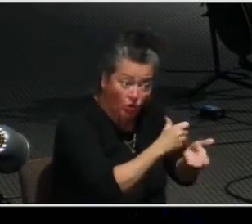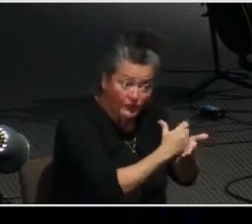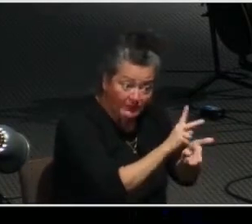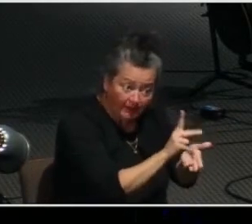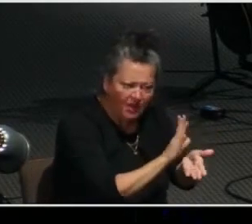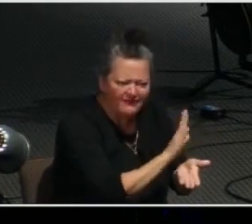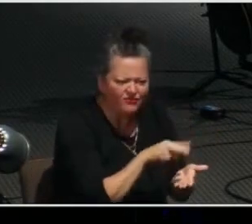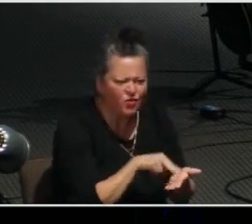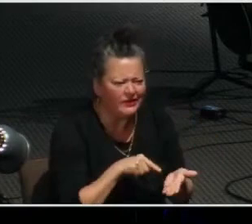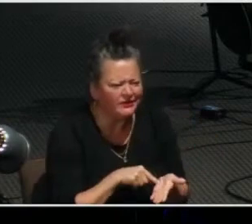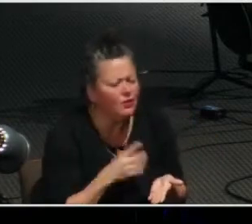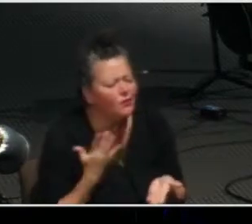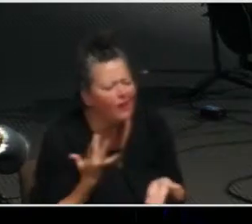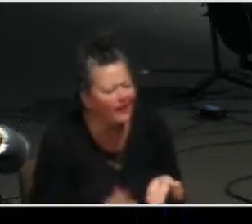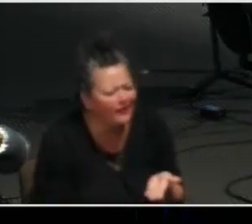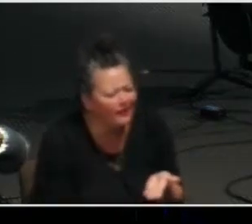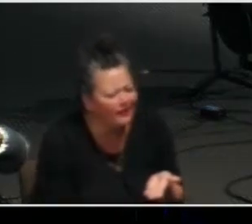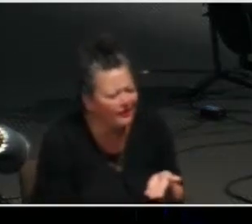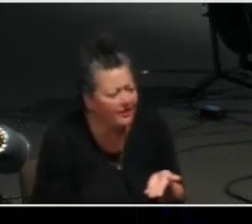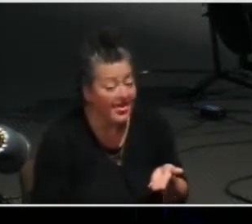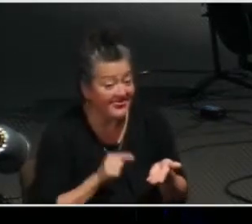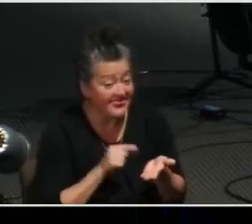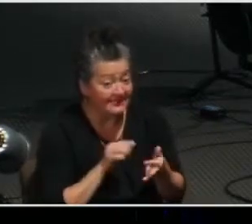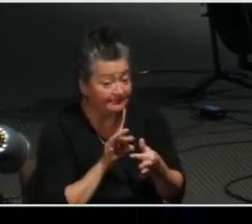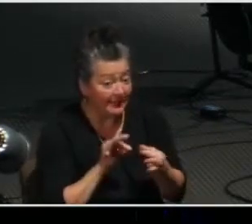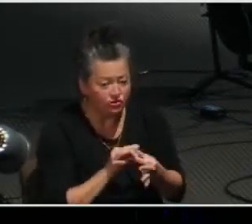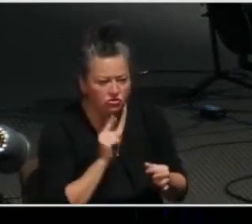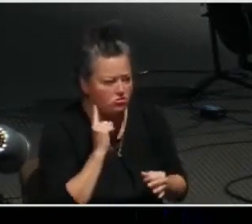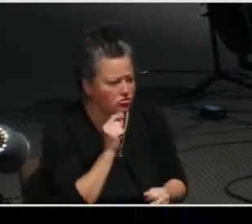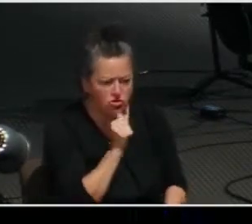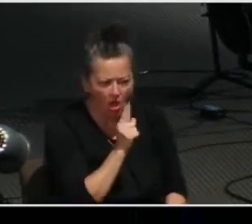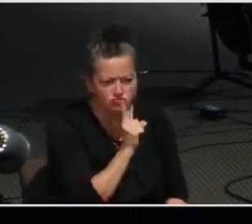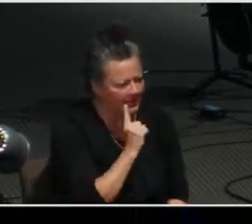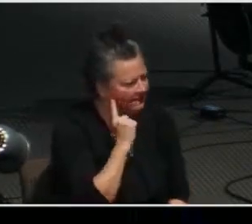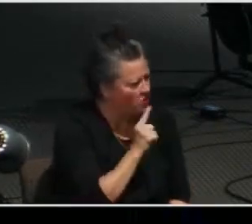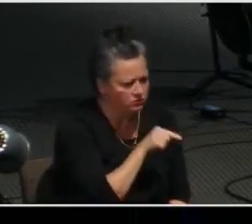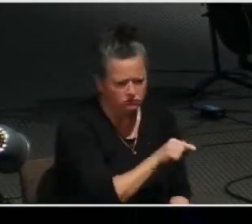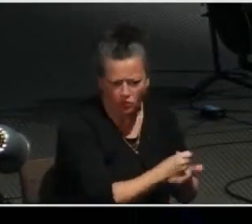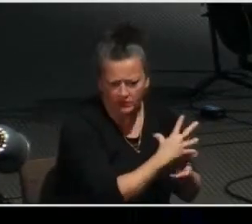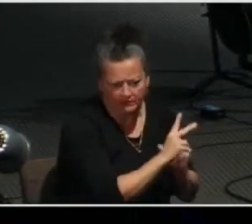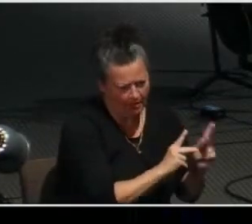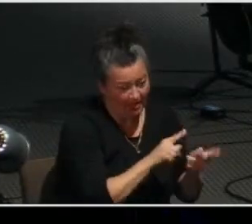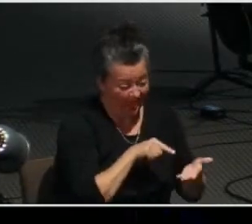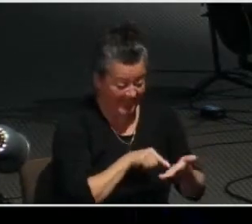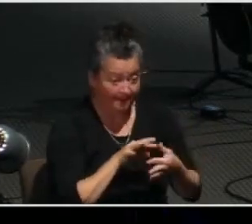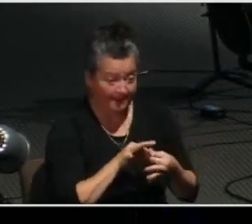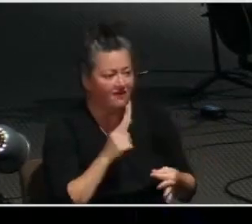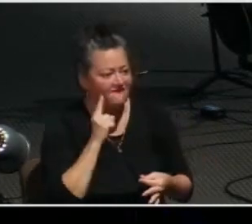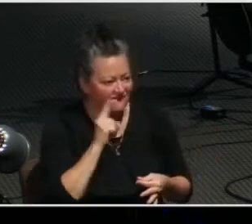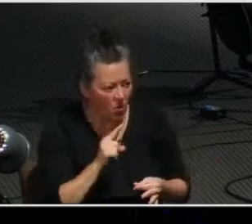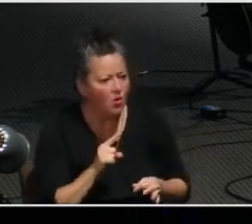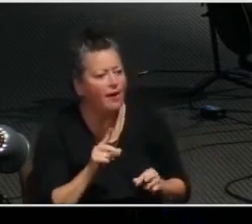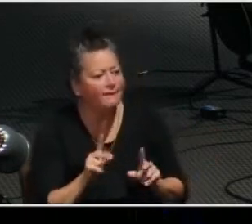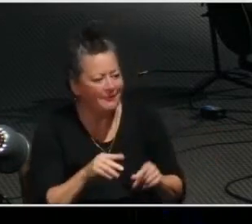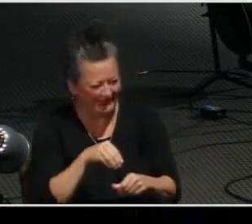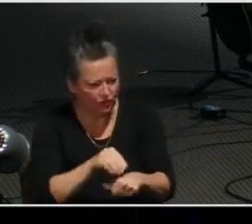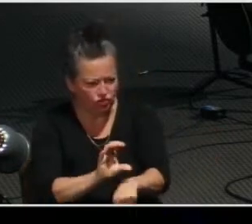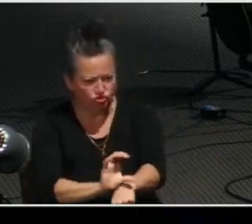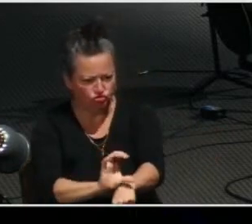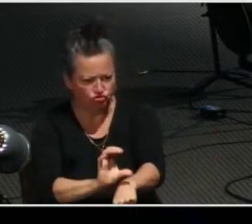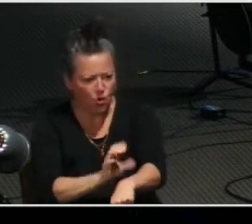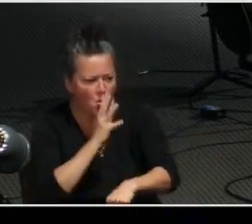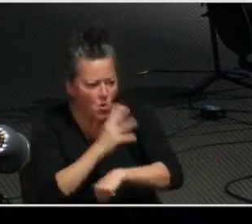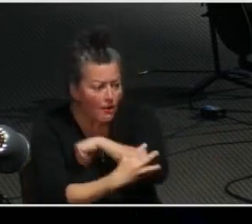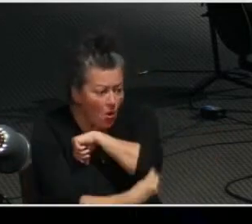It must be because he is trying to speak to the people who would read it by addressing